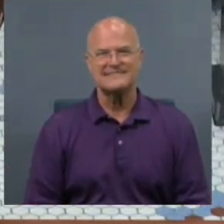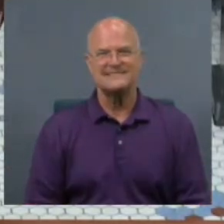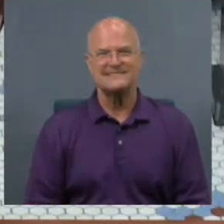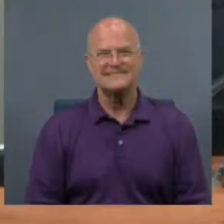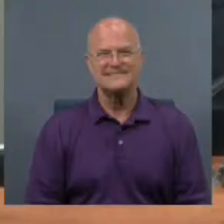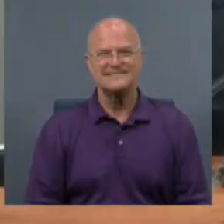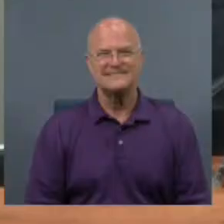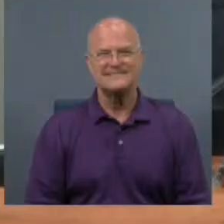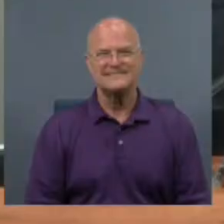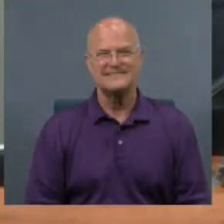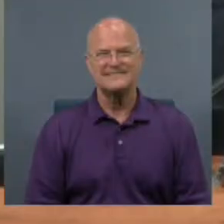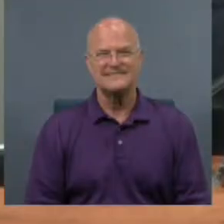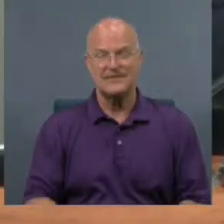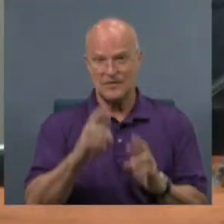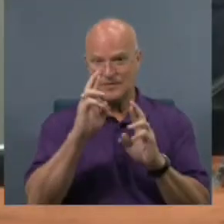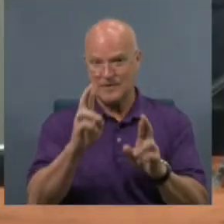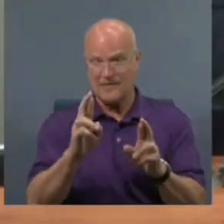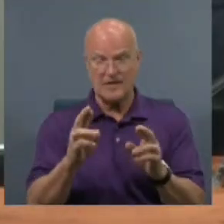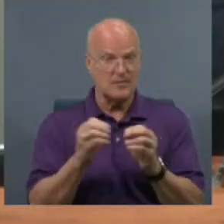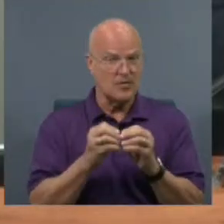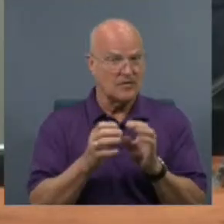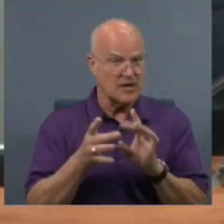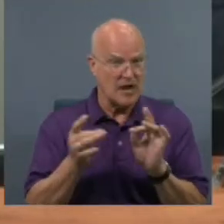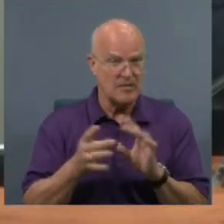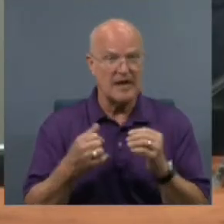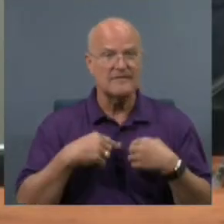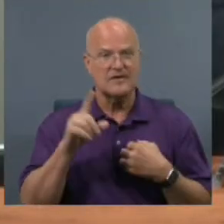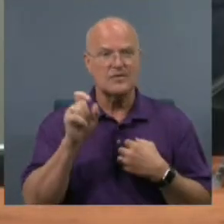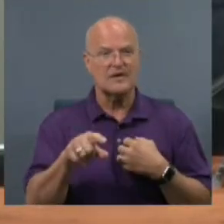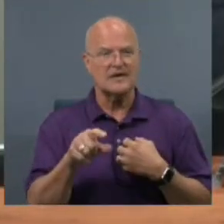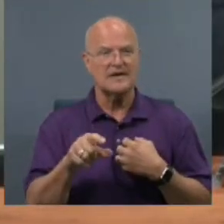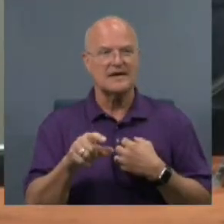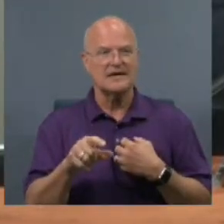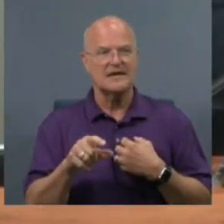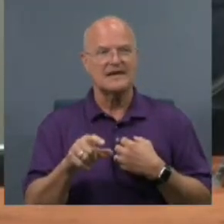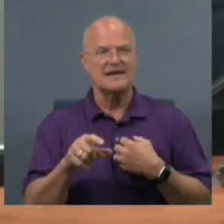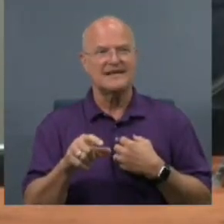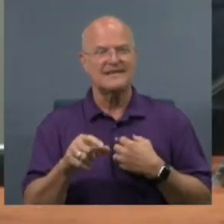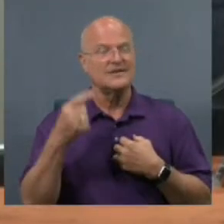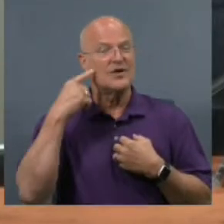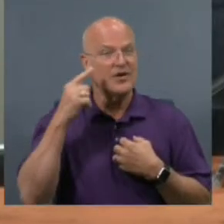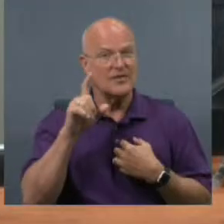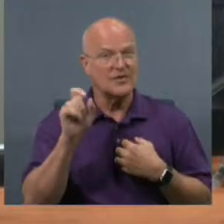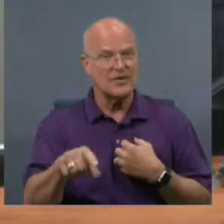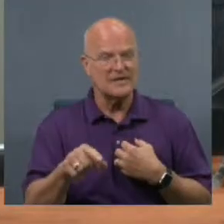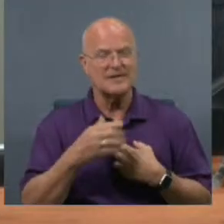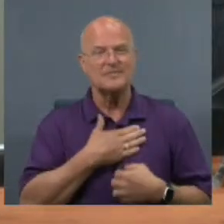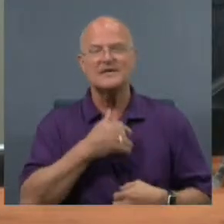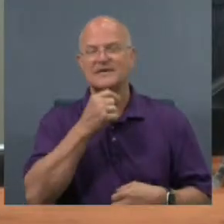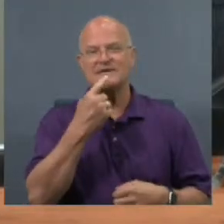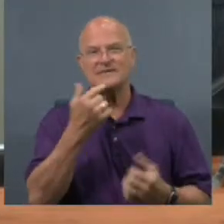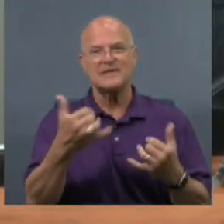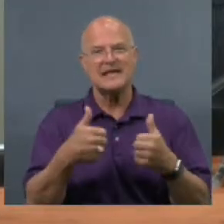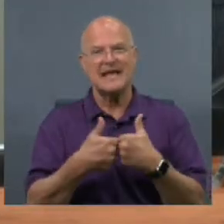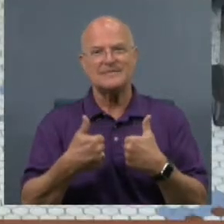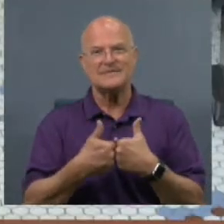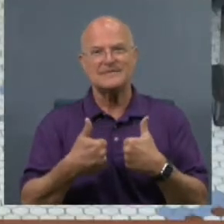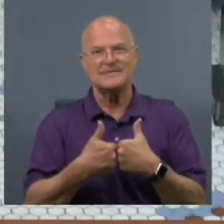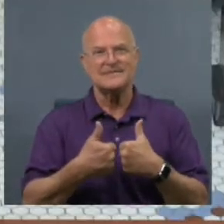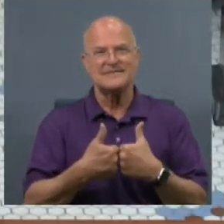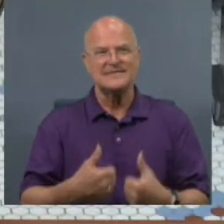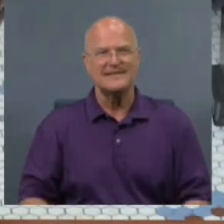Respectfully. Okay. Is that a more of a comment, or did you have a question? Because you said it was a question. You heard the question. Please don't play games.